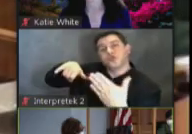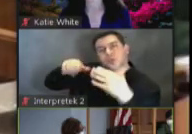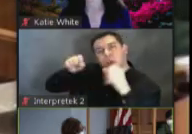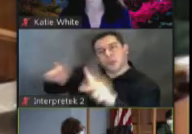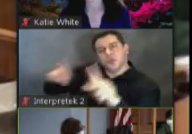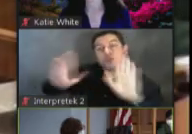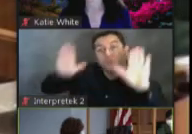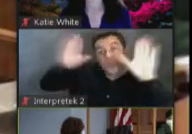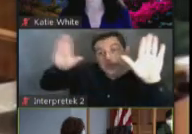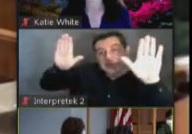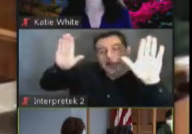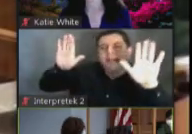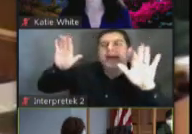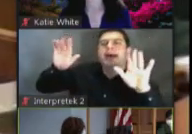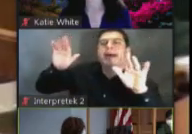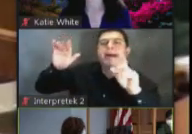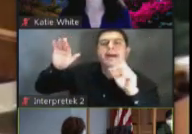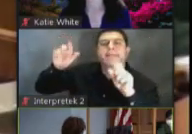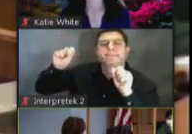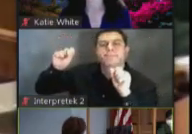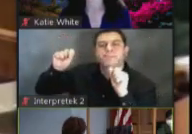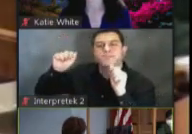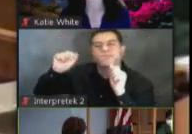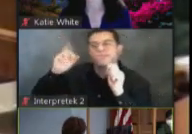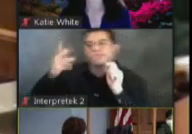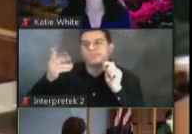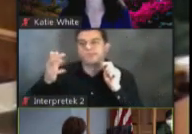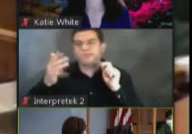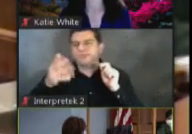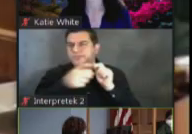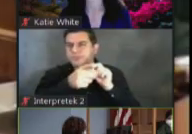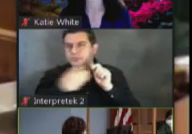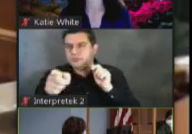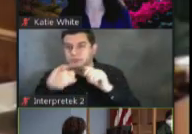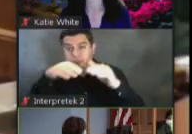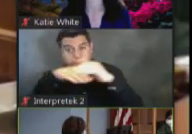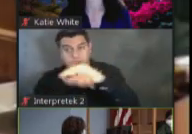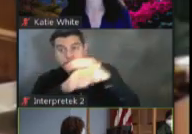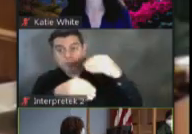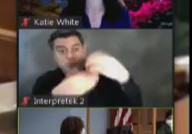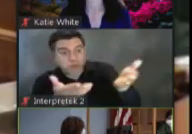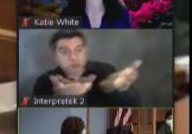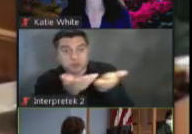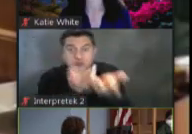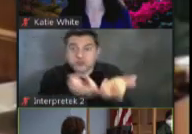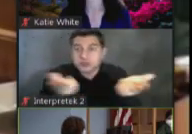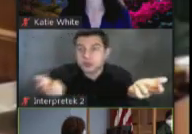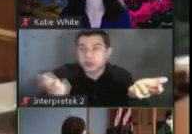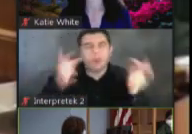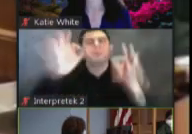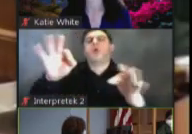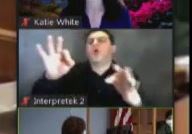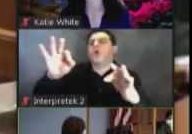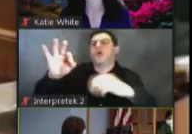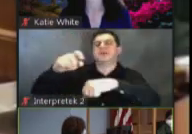the trust coming in and providing those resources. I think this is the perfect time for us to look at ways that we can